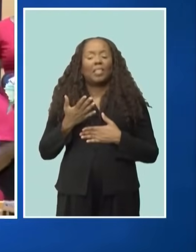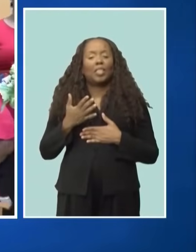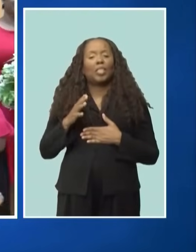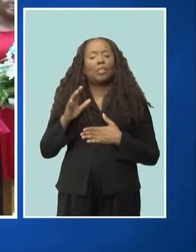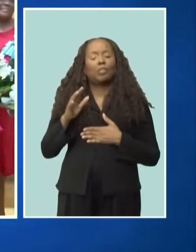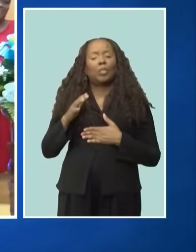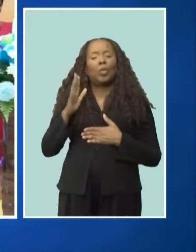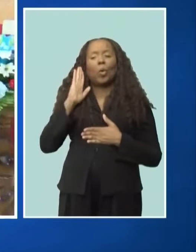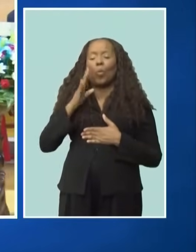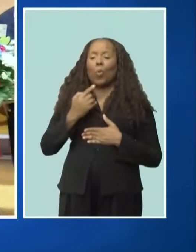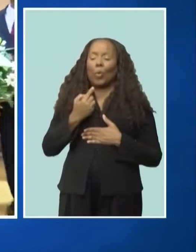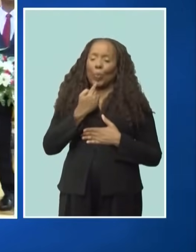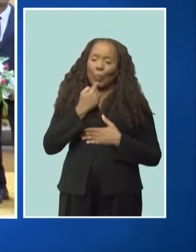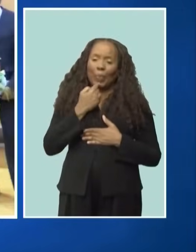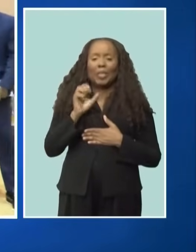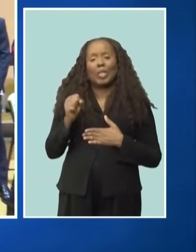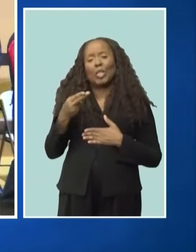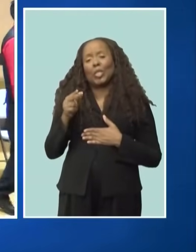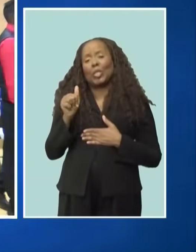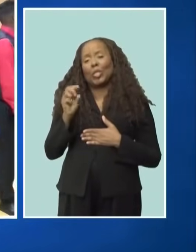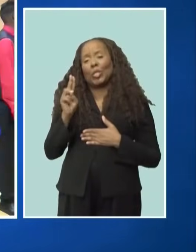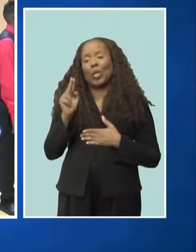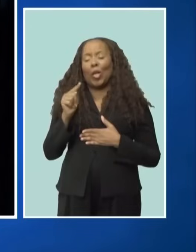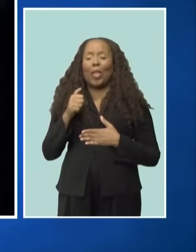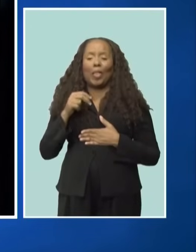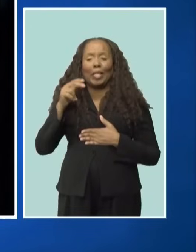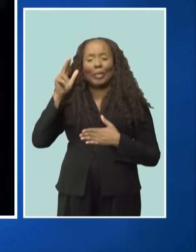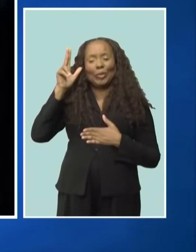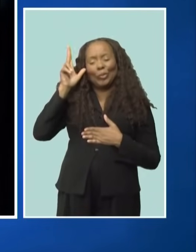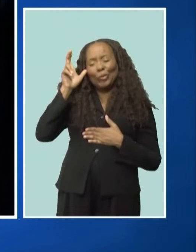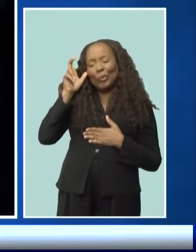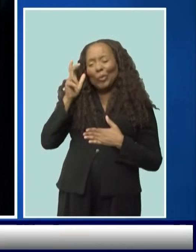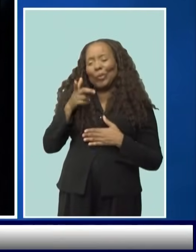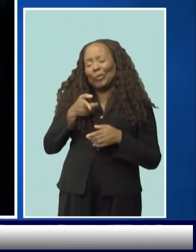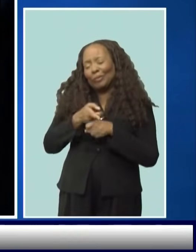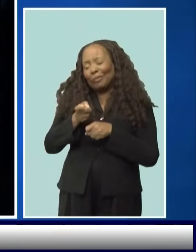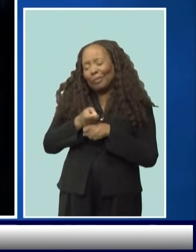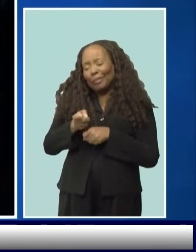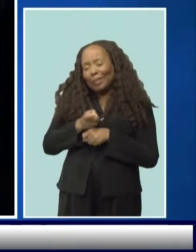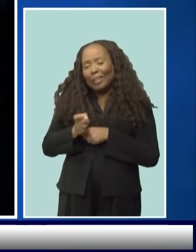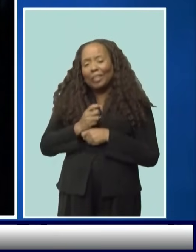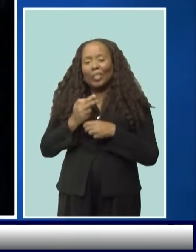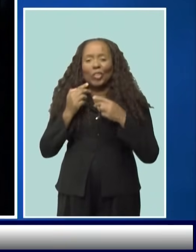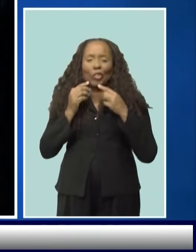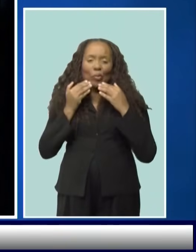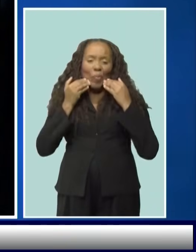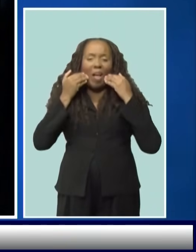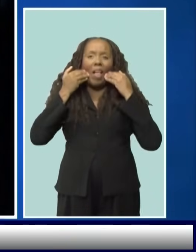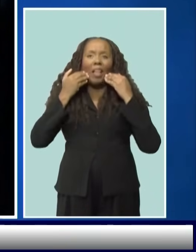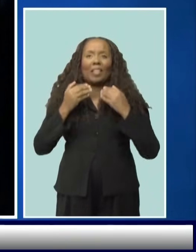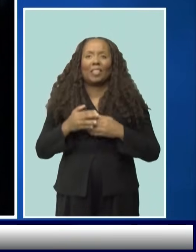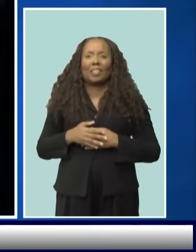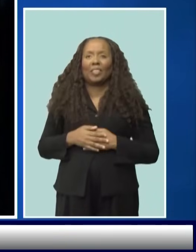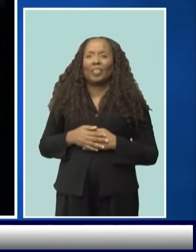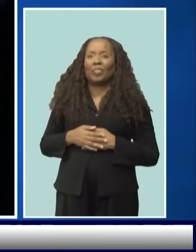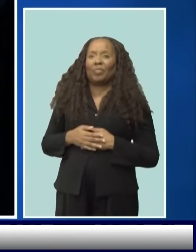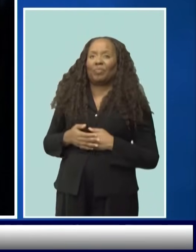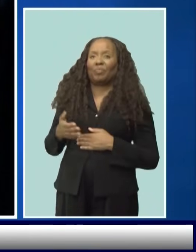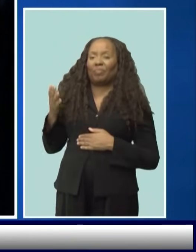will be missed. He formed friendships easily, and given that he traveled on one of the more popular